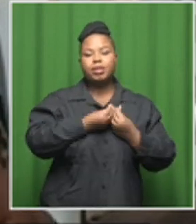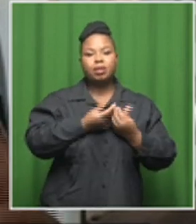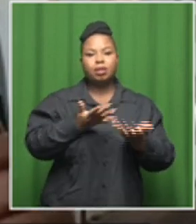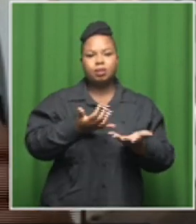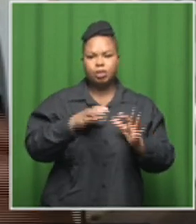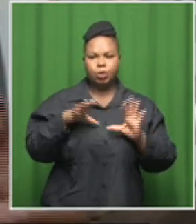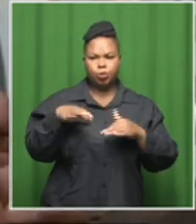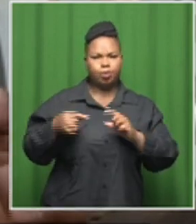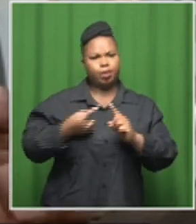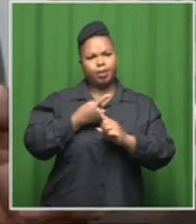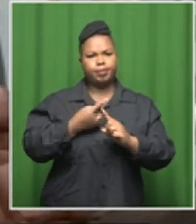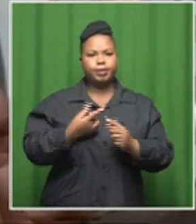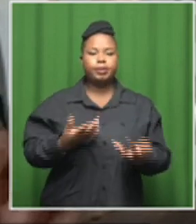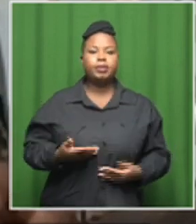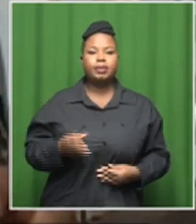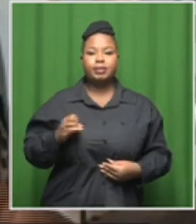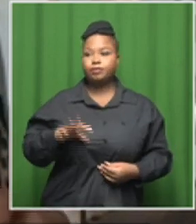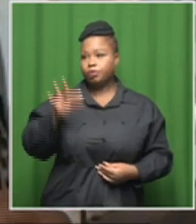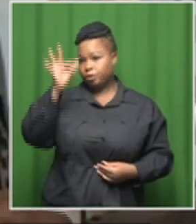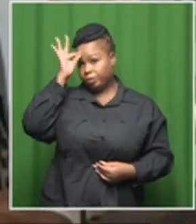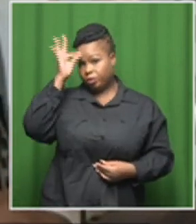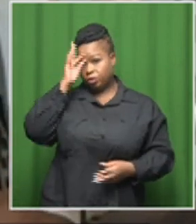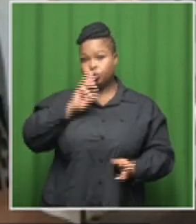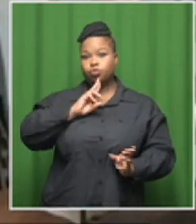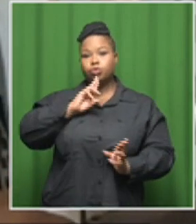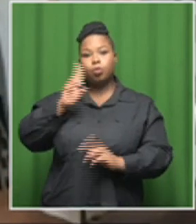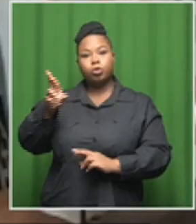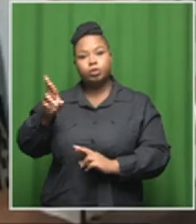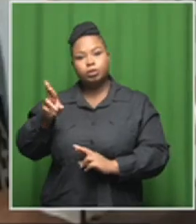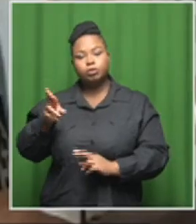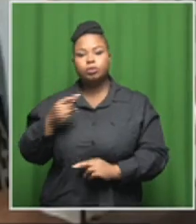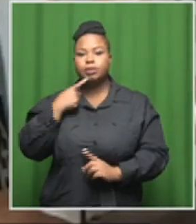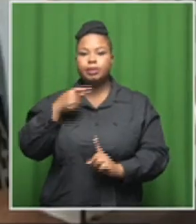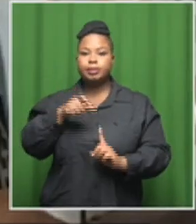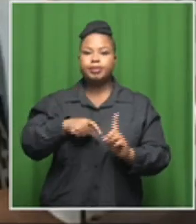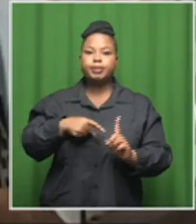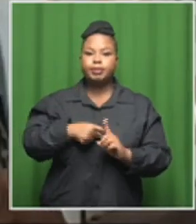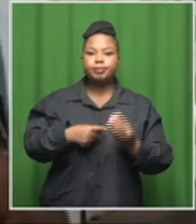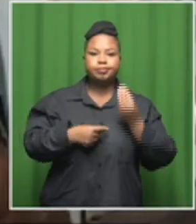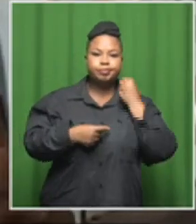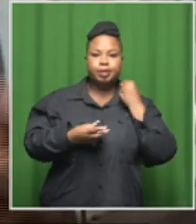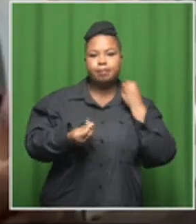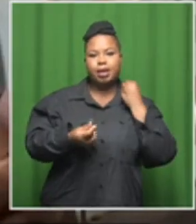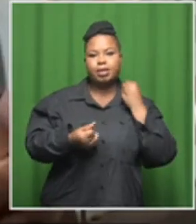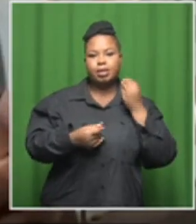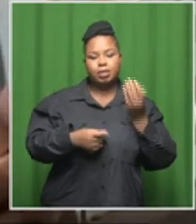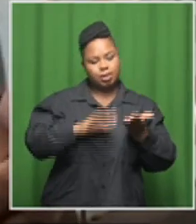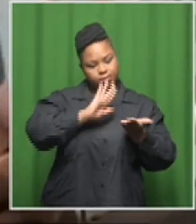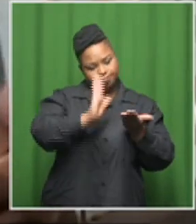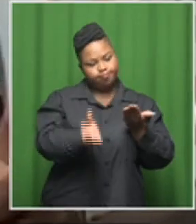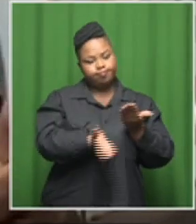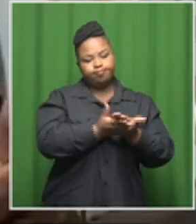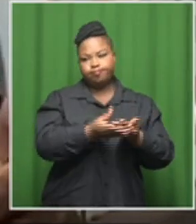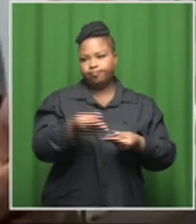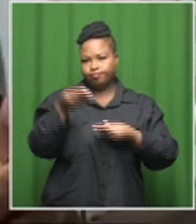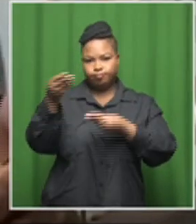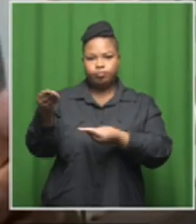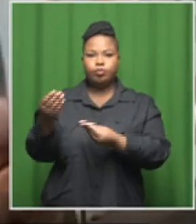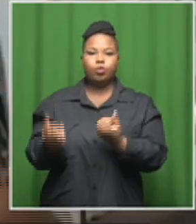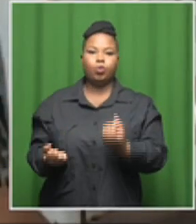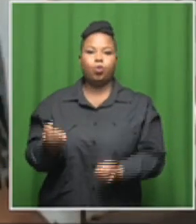Now, when they go and report to the police that someone ran away with our money, they have something to put in front of the